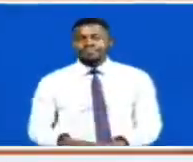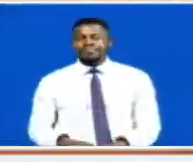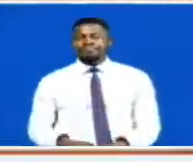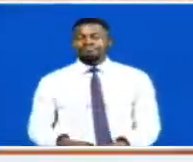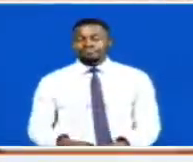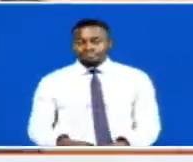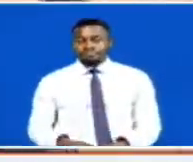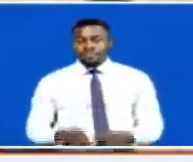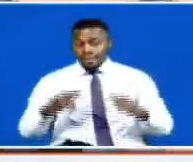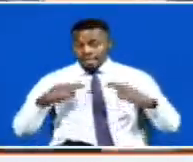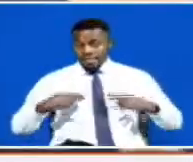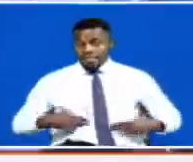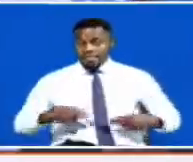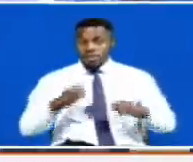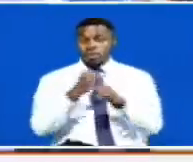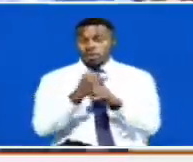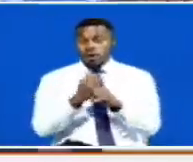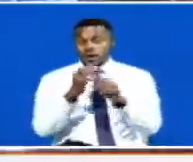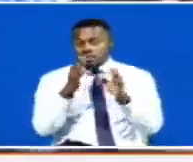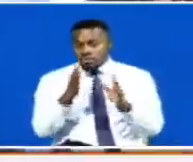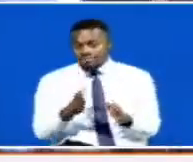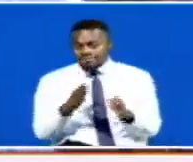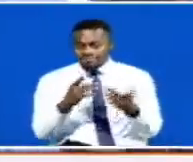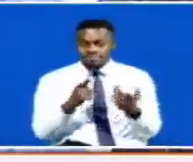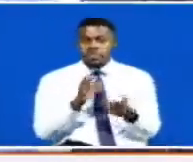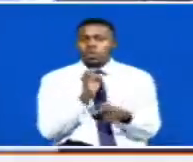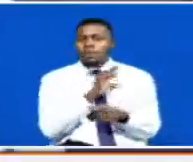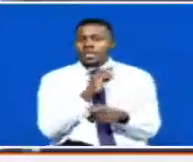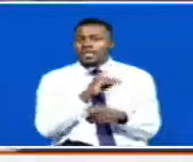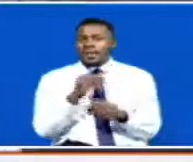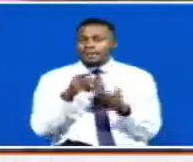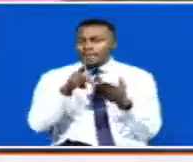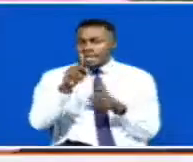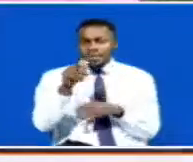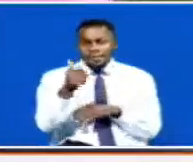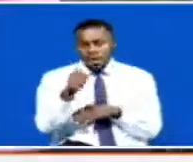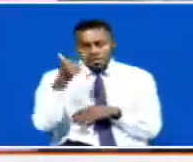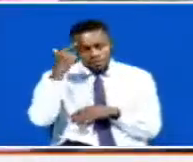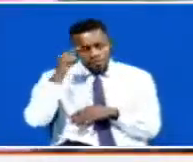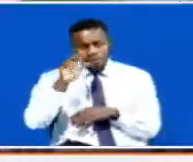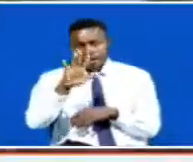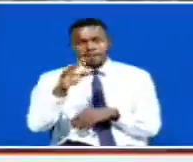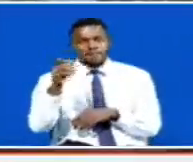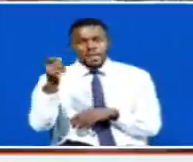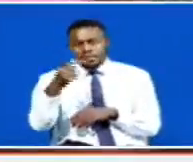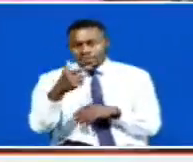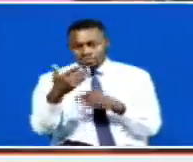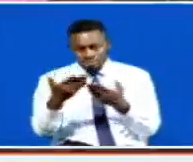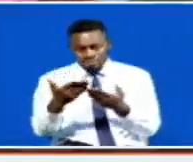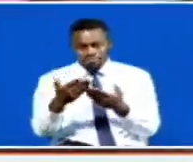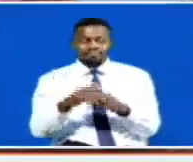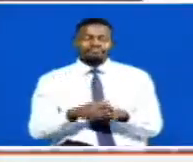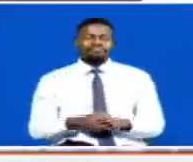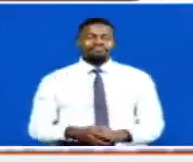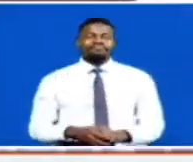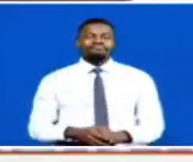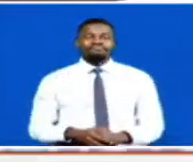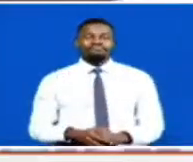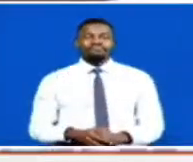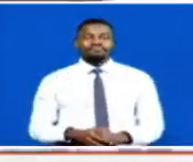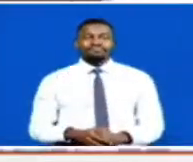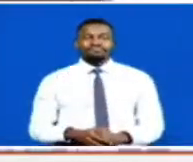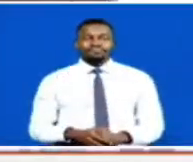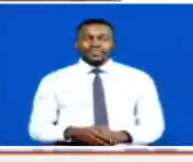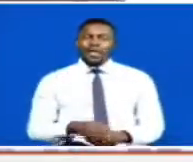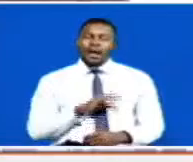The health workers claim they have gone without pay for the last 5 months, while cleaners haven't received their salaries for 10 months. We have been